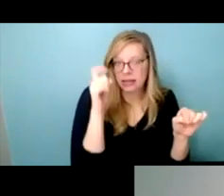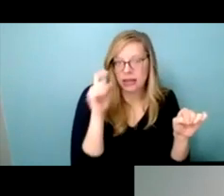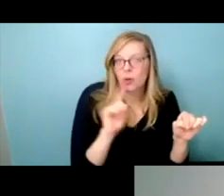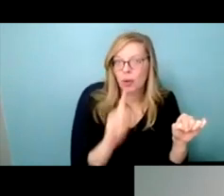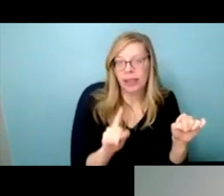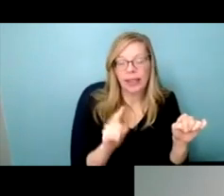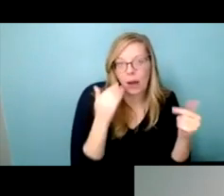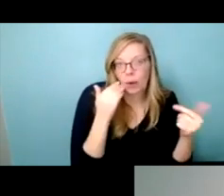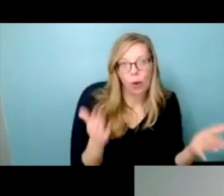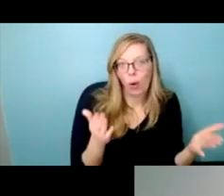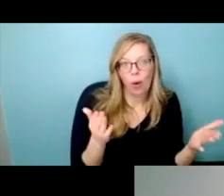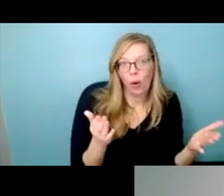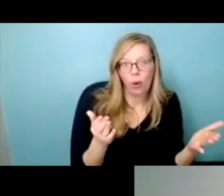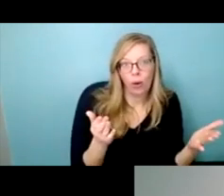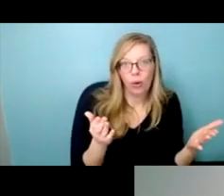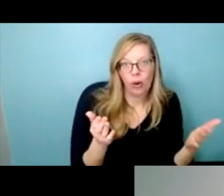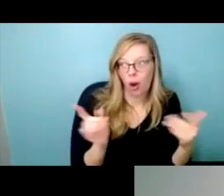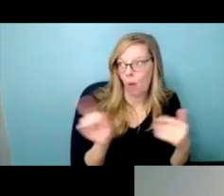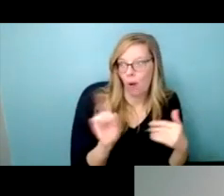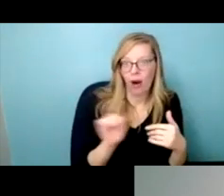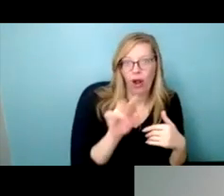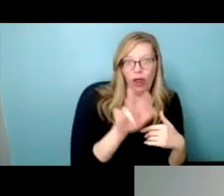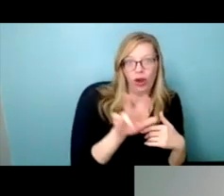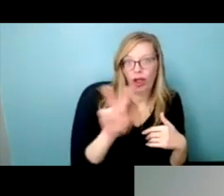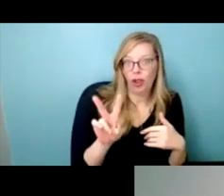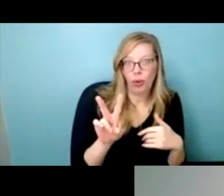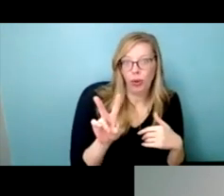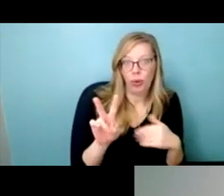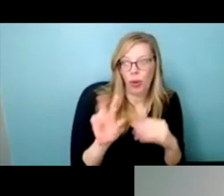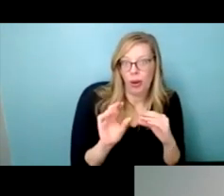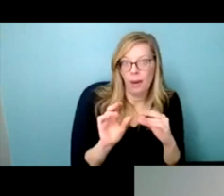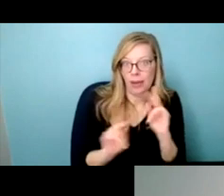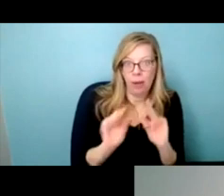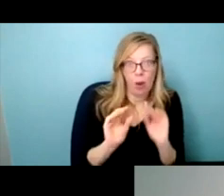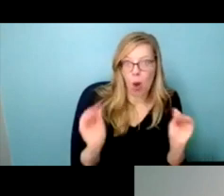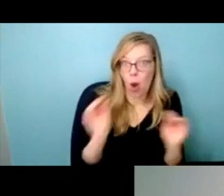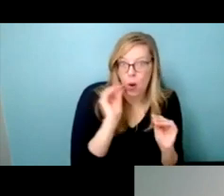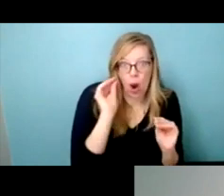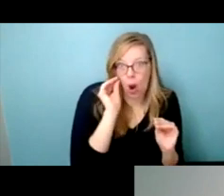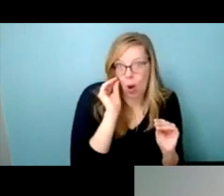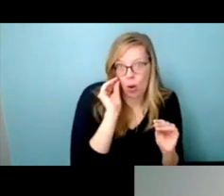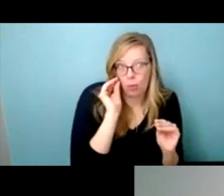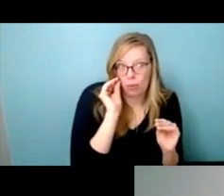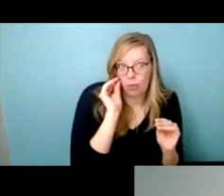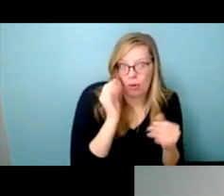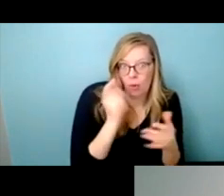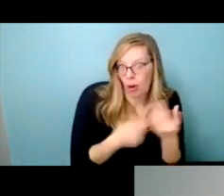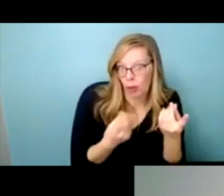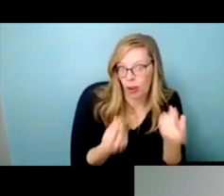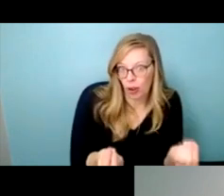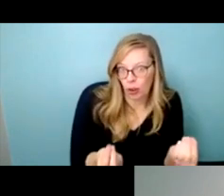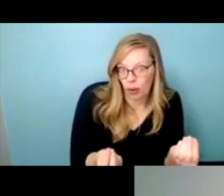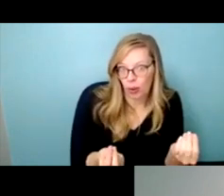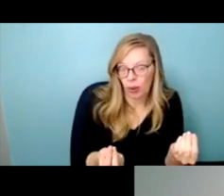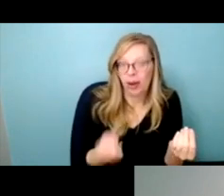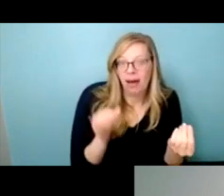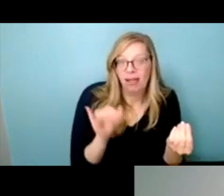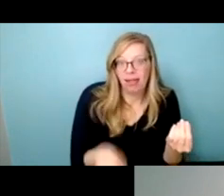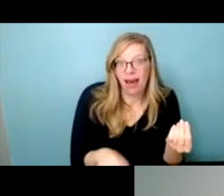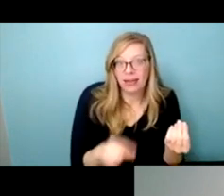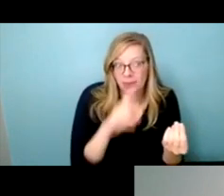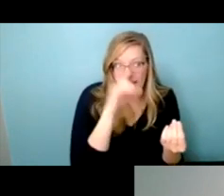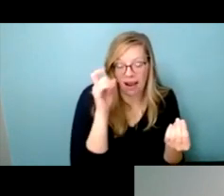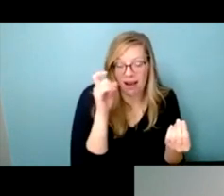where we're going to put 32 homeless people in Thompson, which was already full because we were